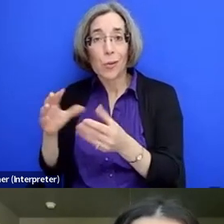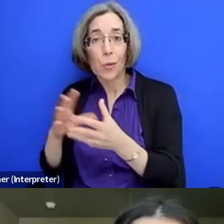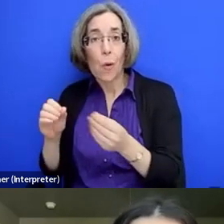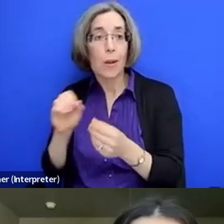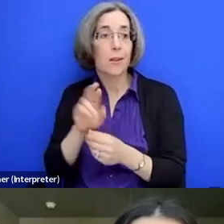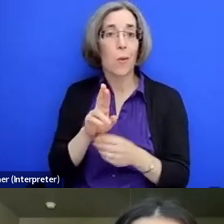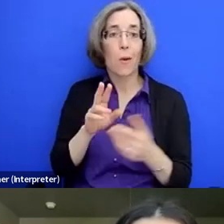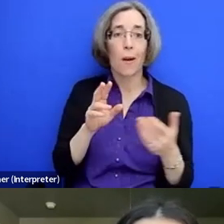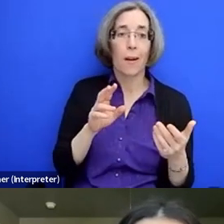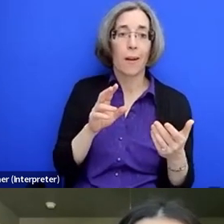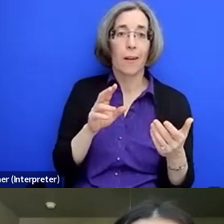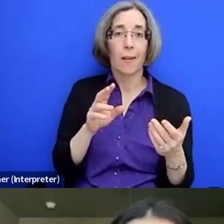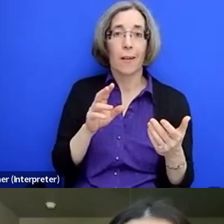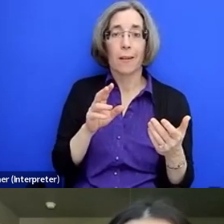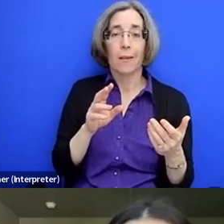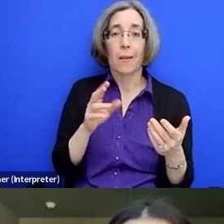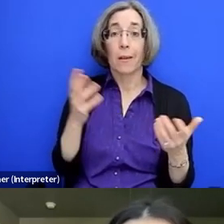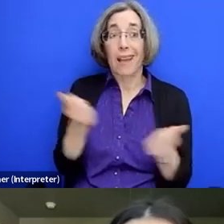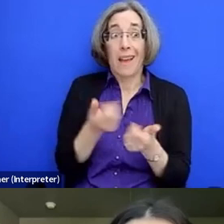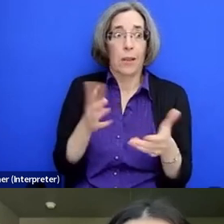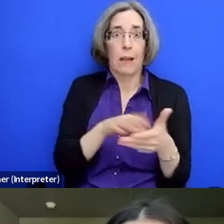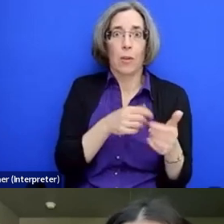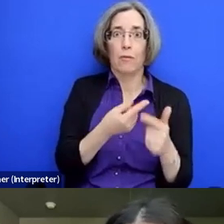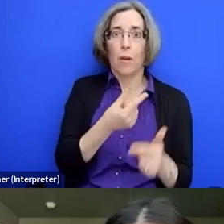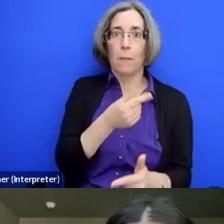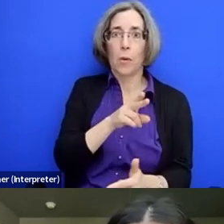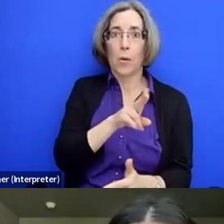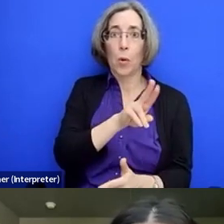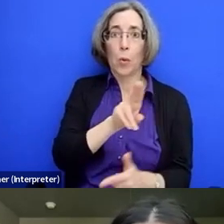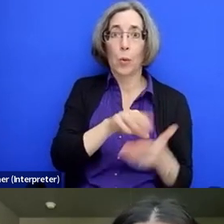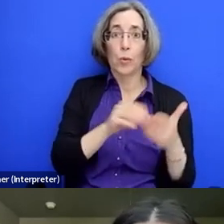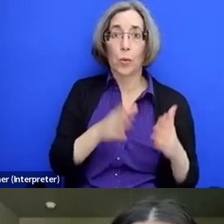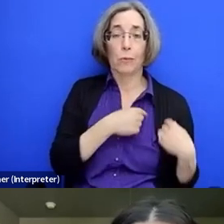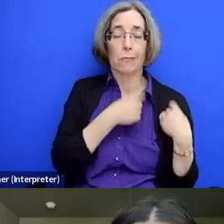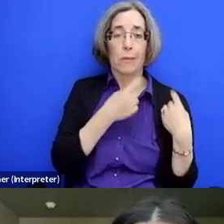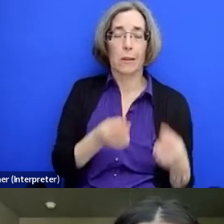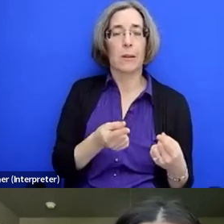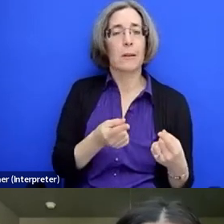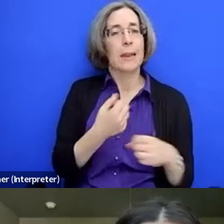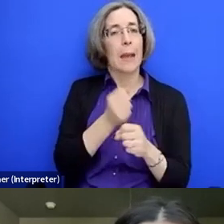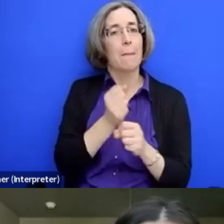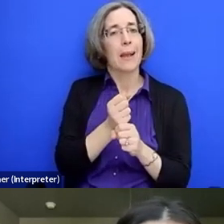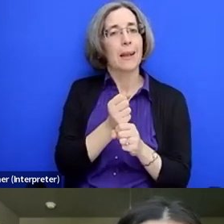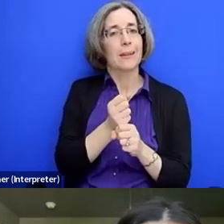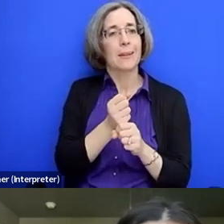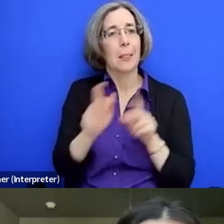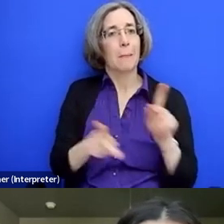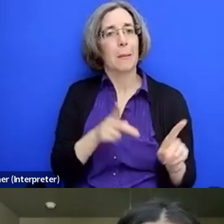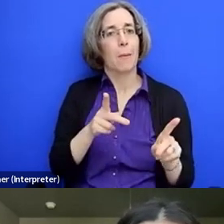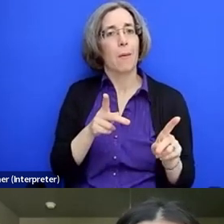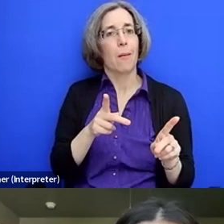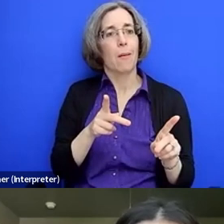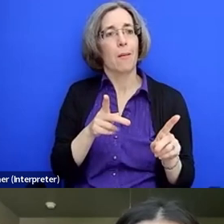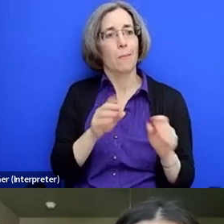I've learned from the guru students over the years, it humanizes the, you know, not just the people involved, but